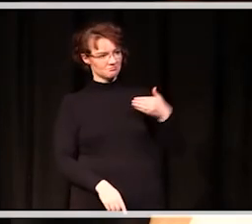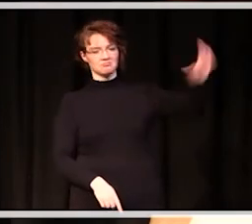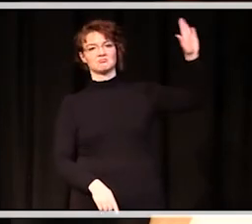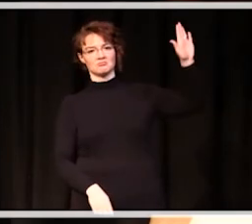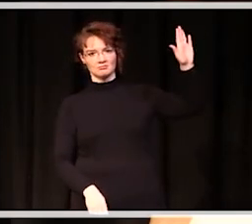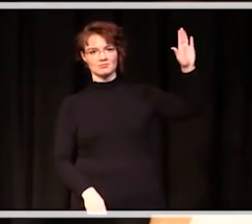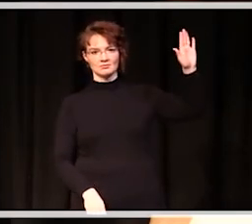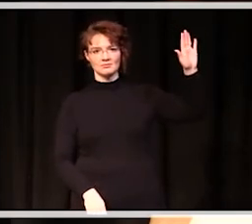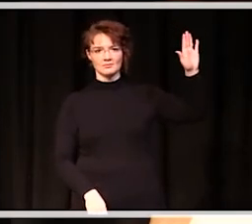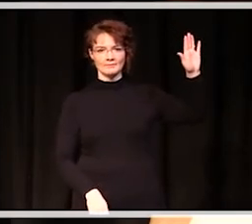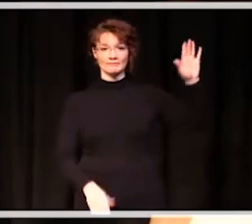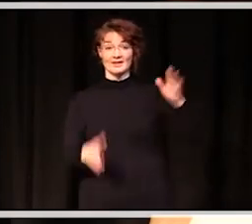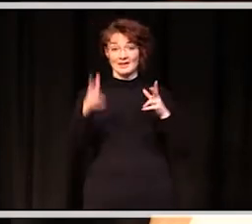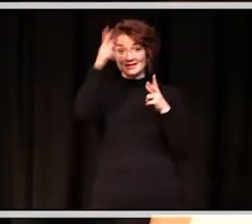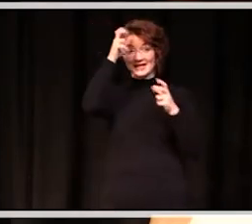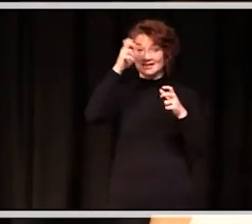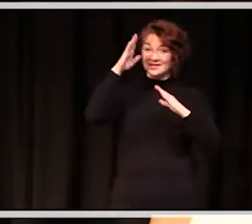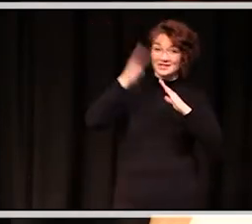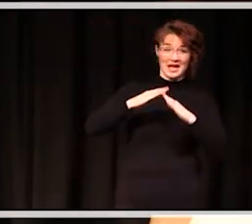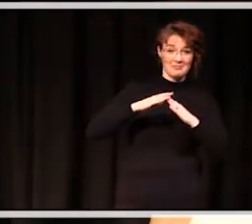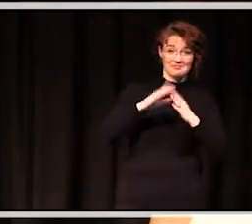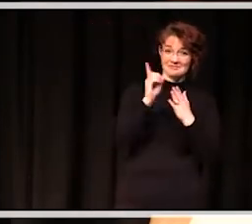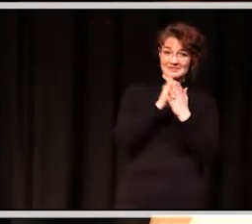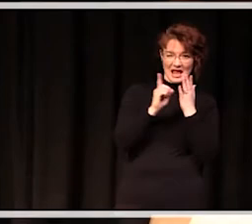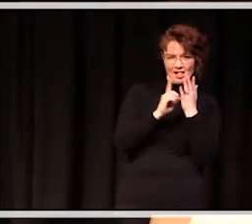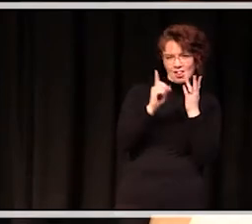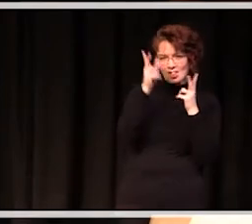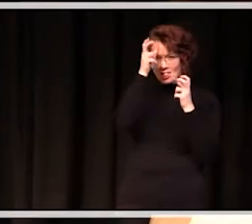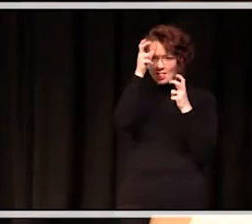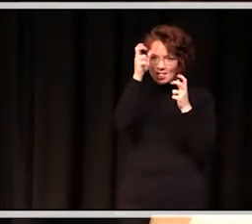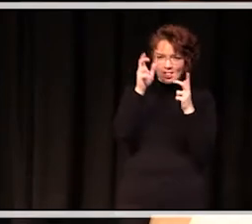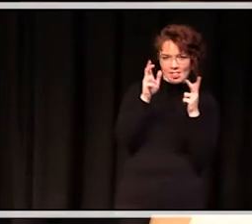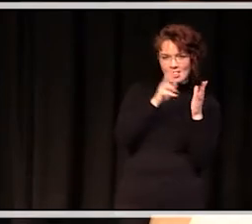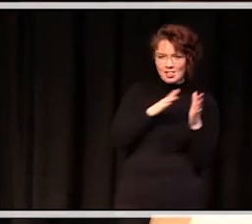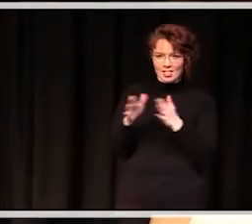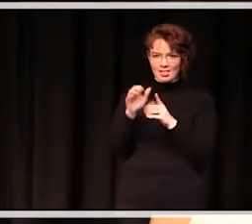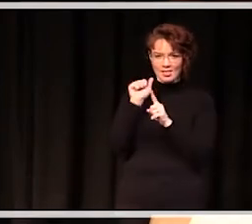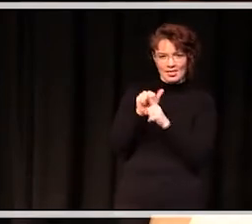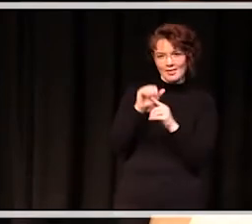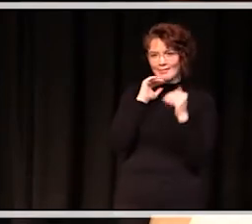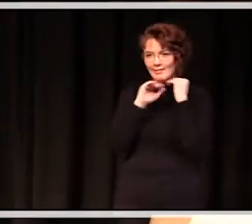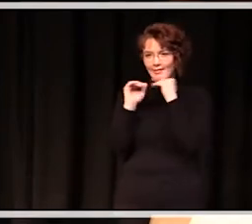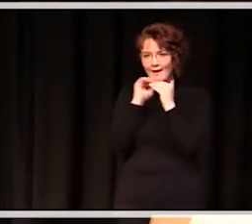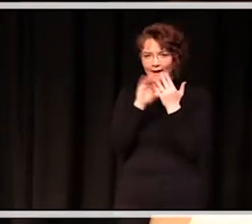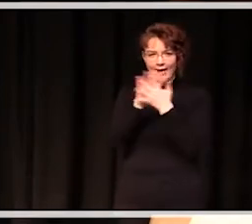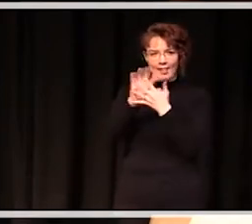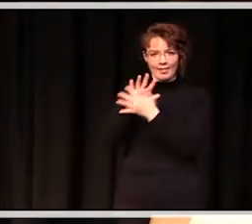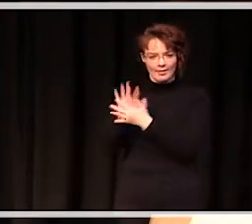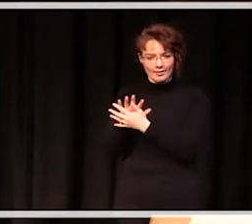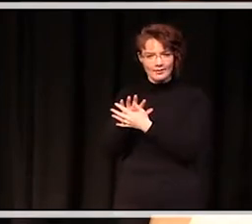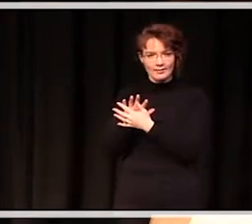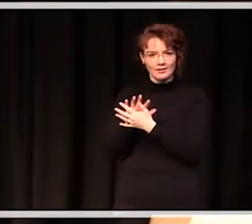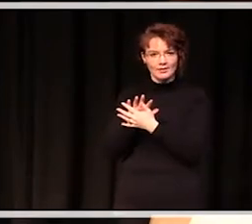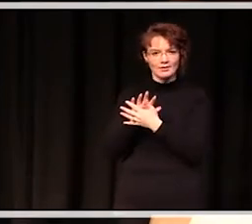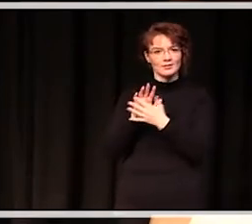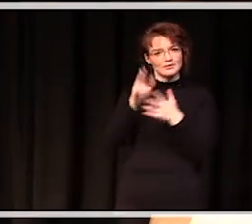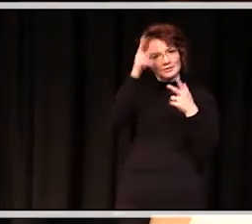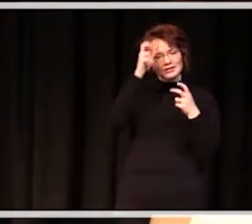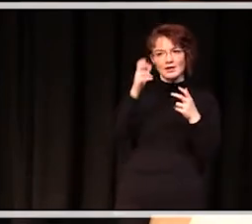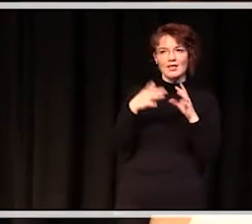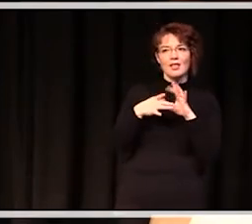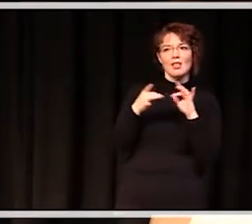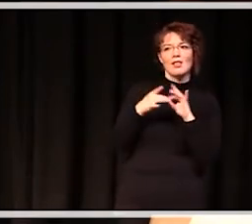See, Satan is—he's the ultimate scam artist. The serpent is the ultimate liar, and he's speaking this lie of, look, I